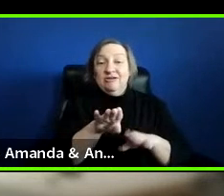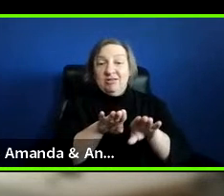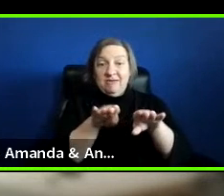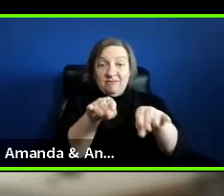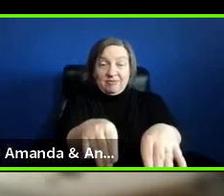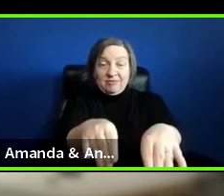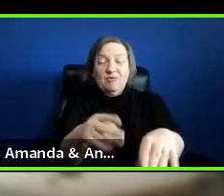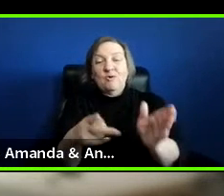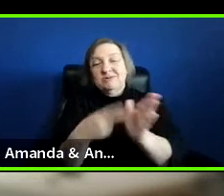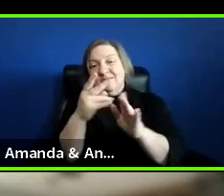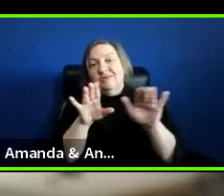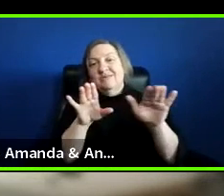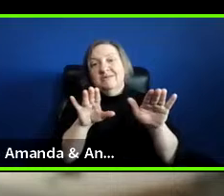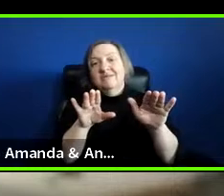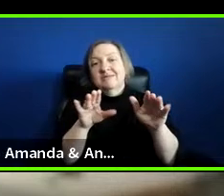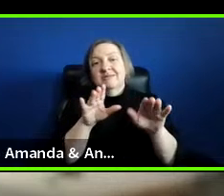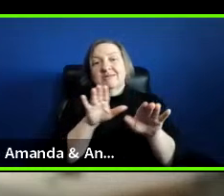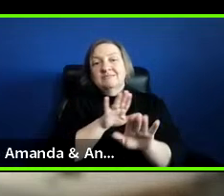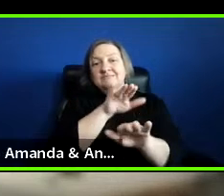Thanks for the help.